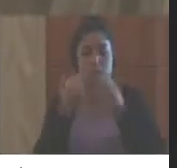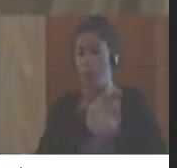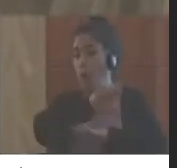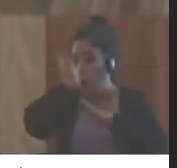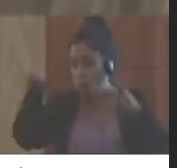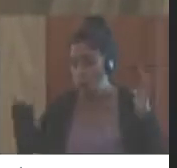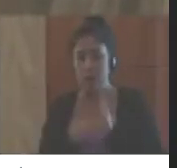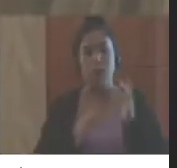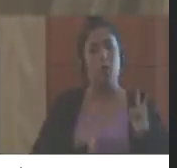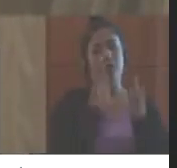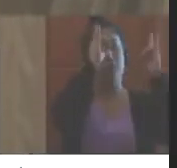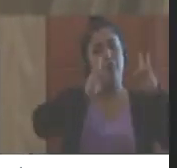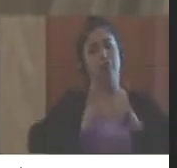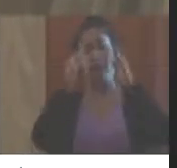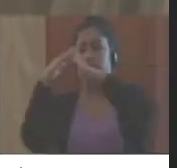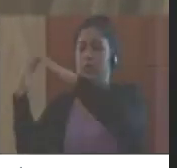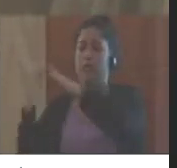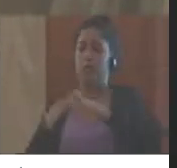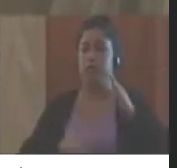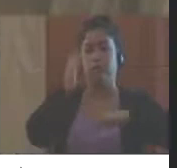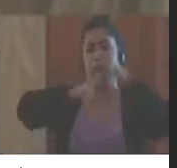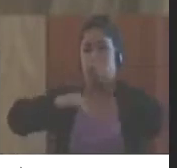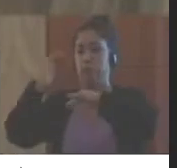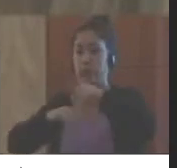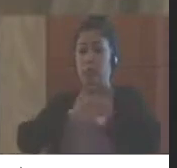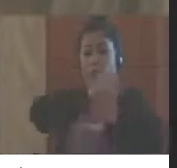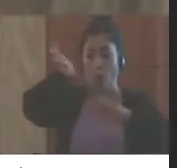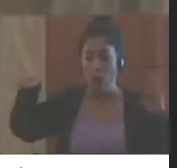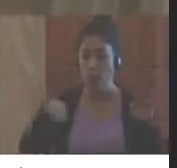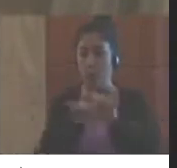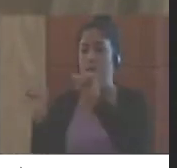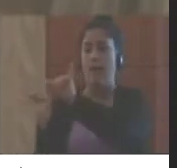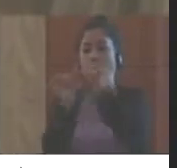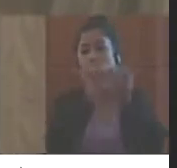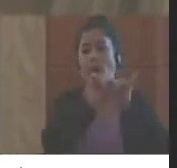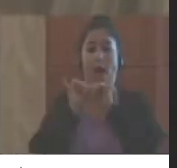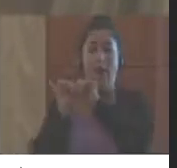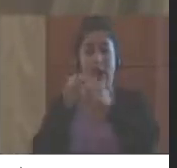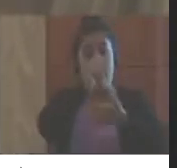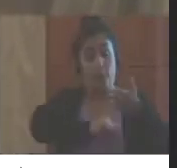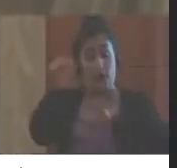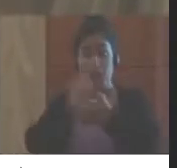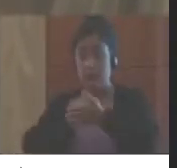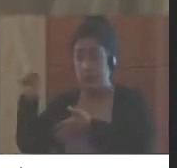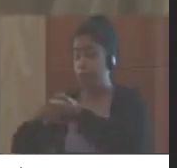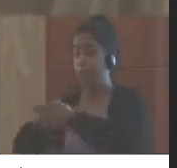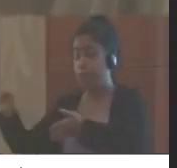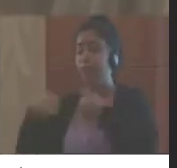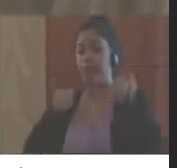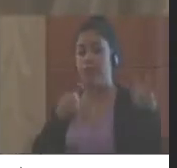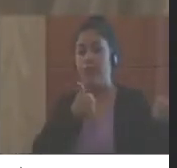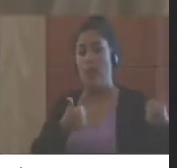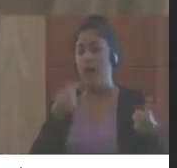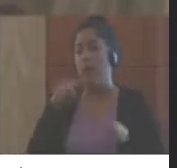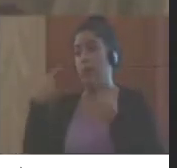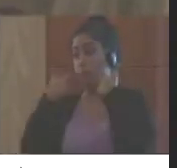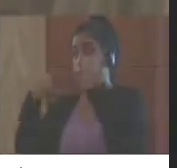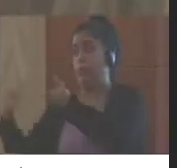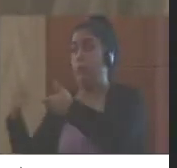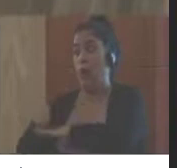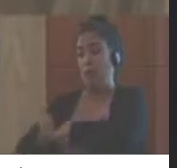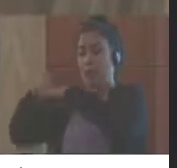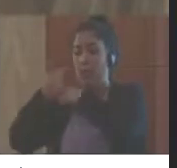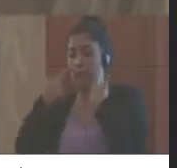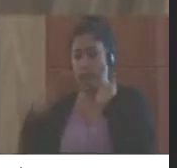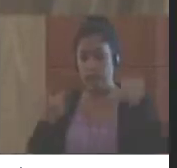approved. So they are submitted to the local authorities, and they are sent to the various agencies right through up to be approved.